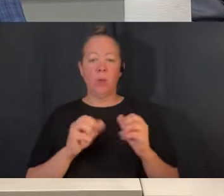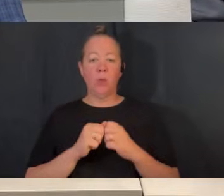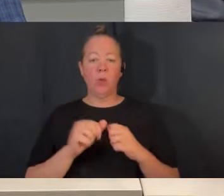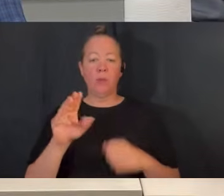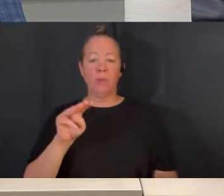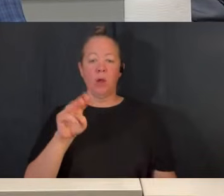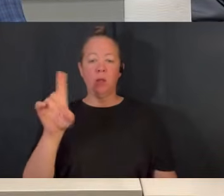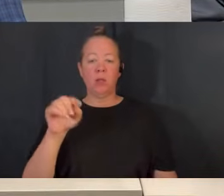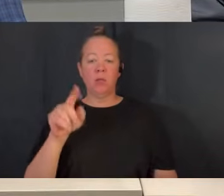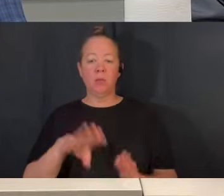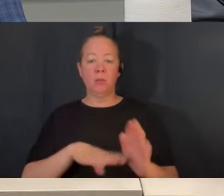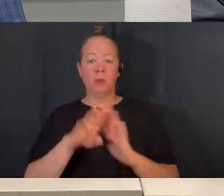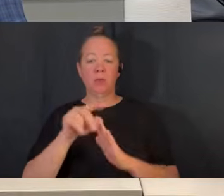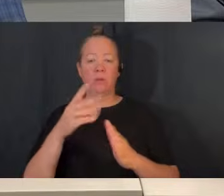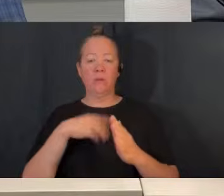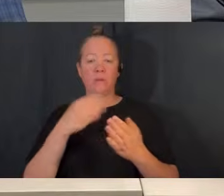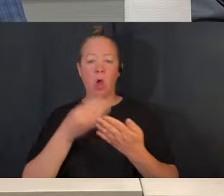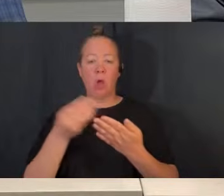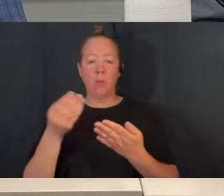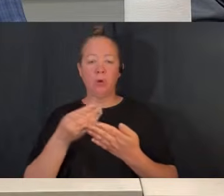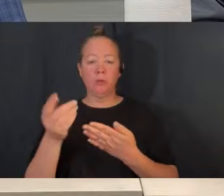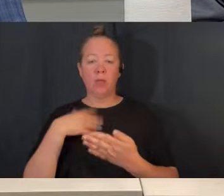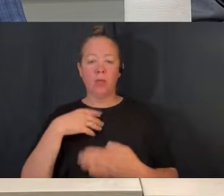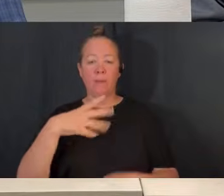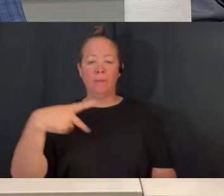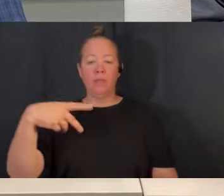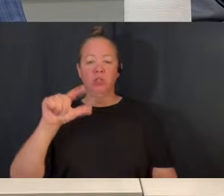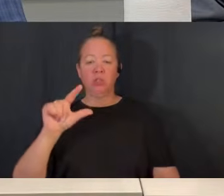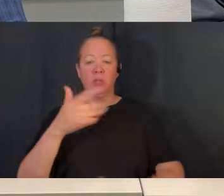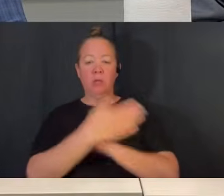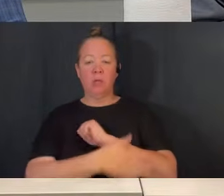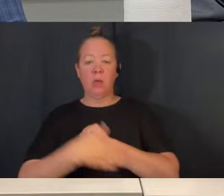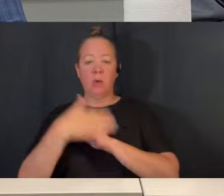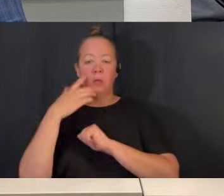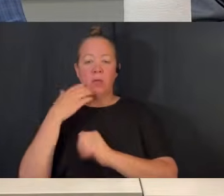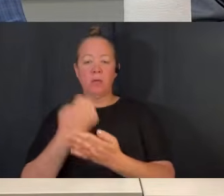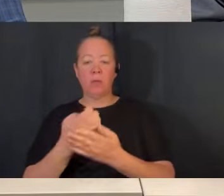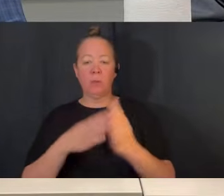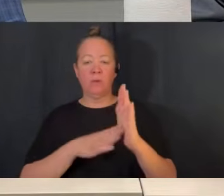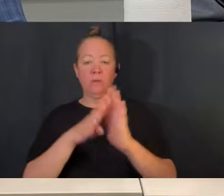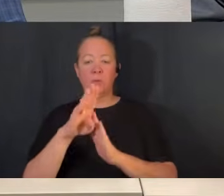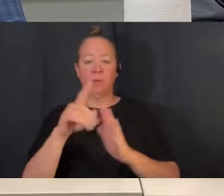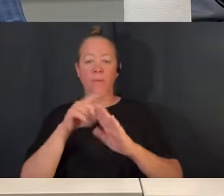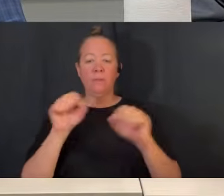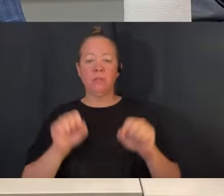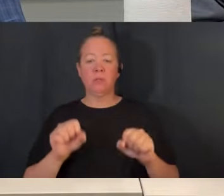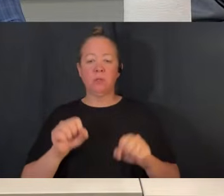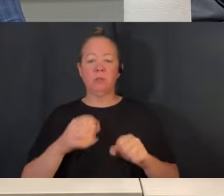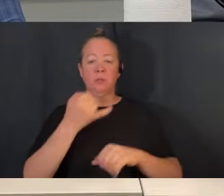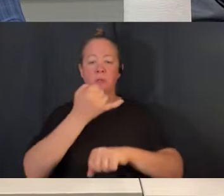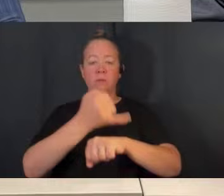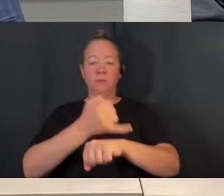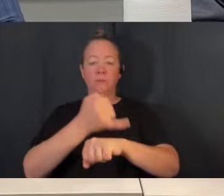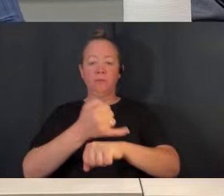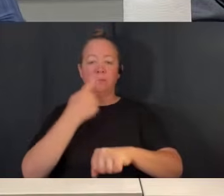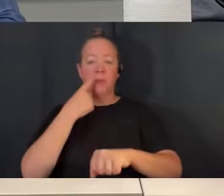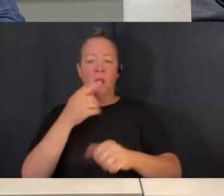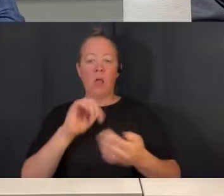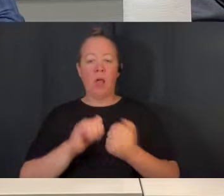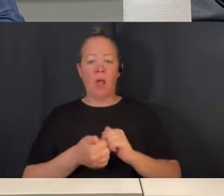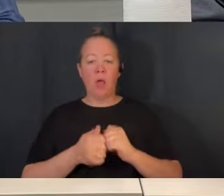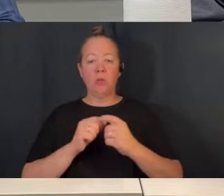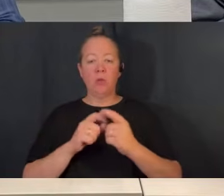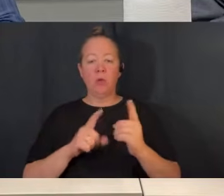Development Corporation to discuss potential concepts for the site and how its redevelopment could benefit the state, the region,